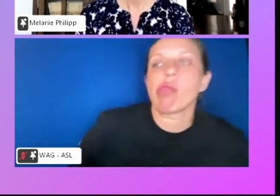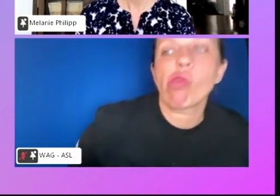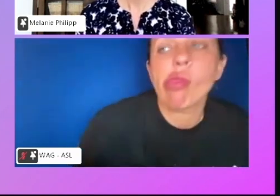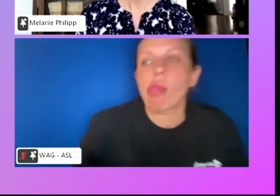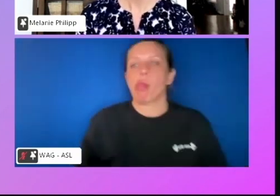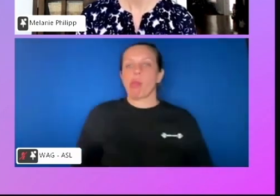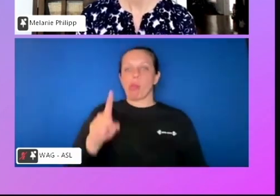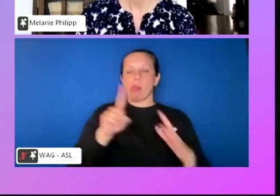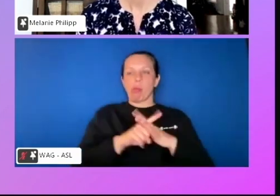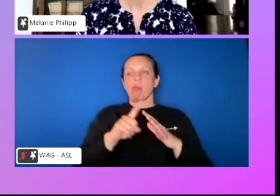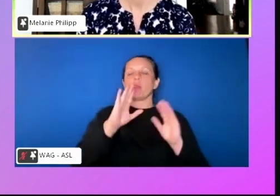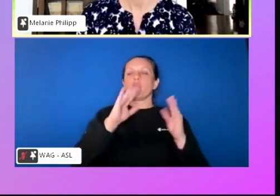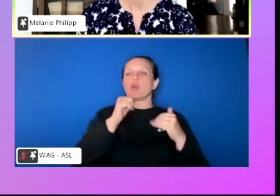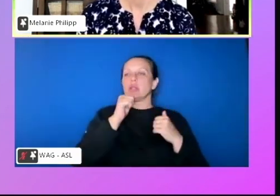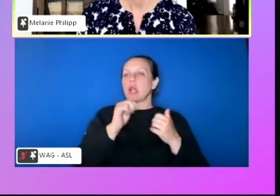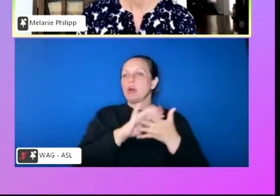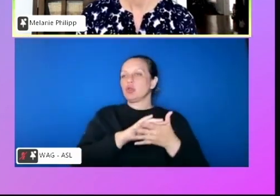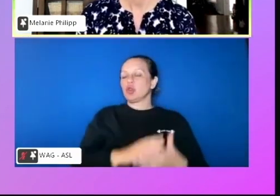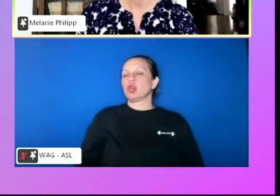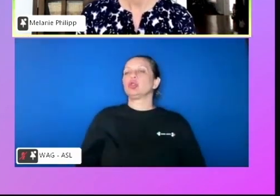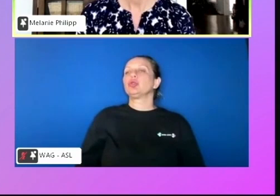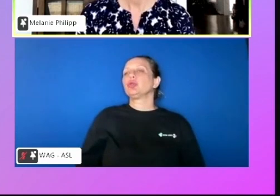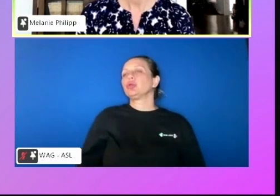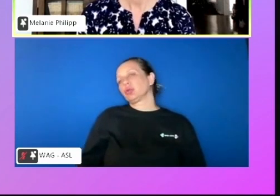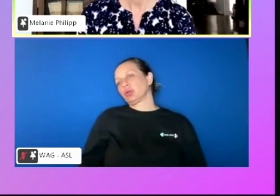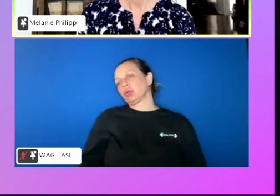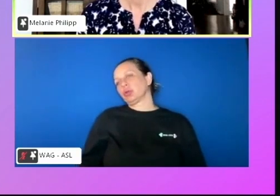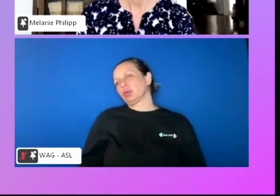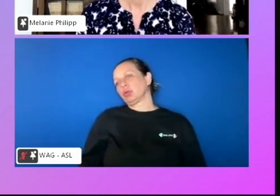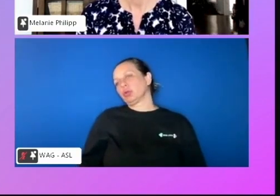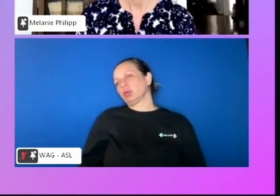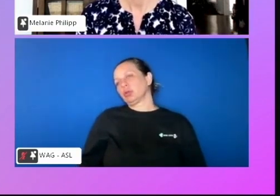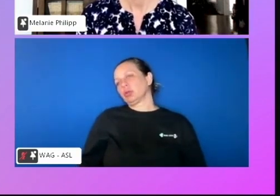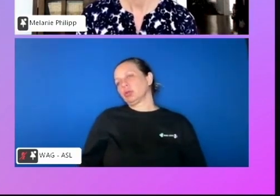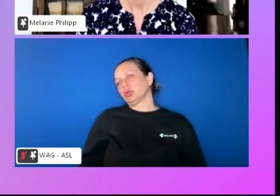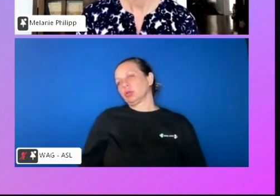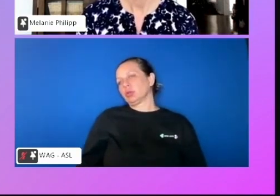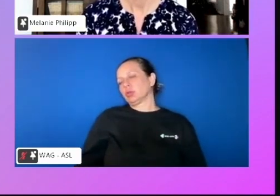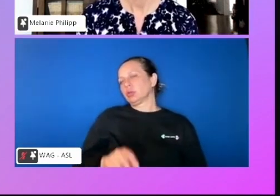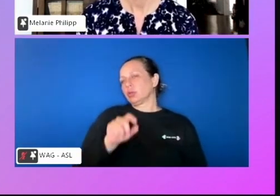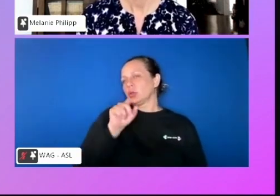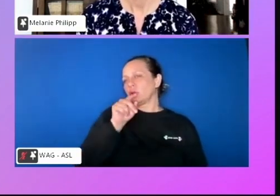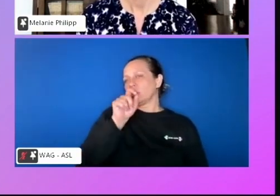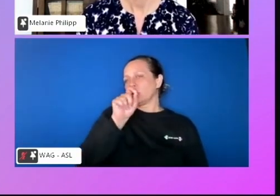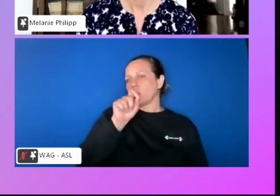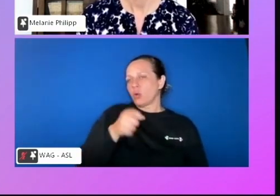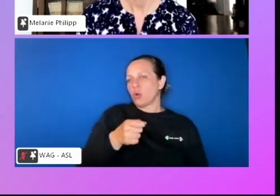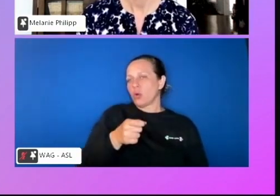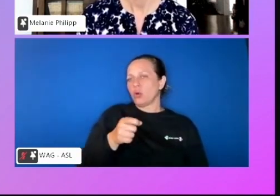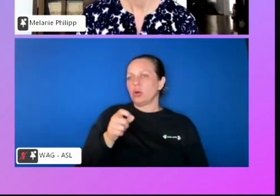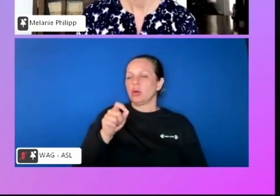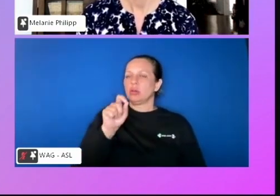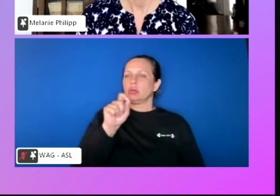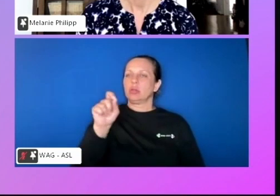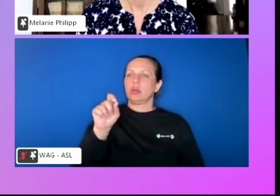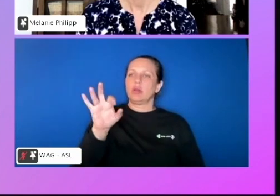focus not obscured. Mm-hmm. Does :focus -visible meet this? How does this apply on browsers